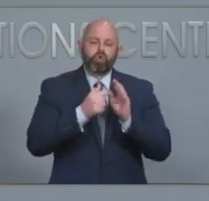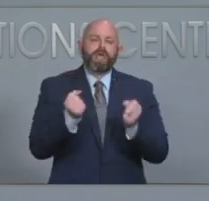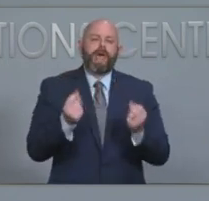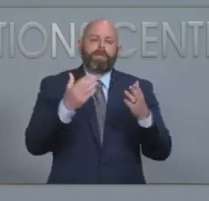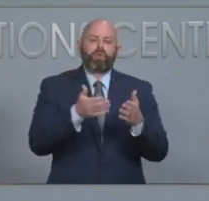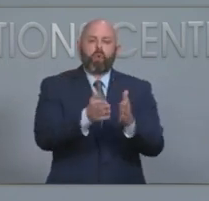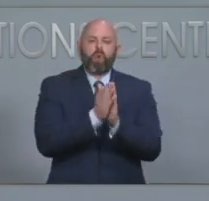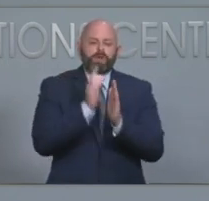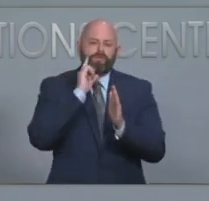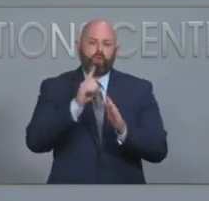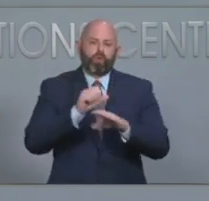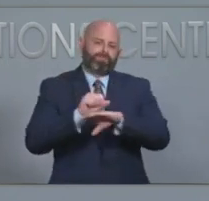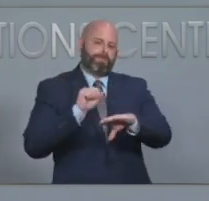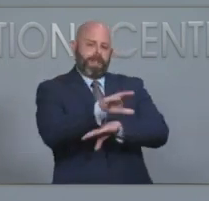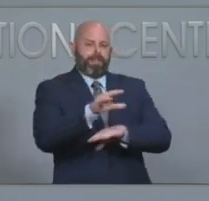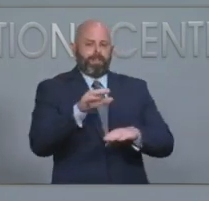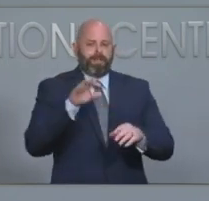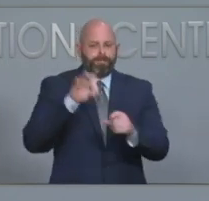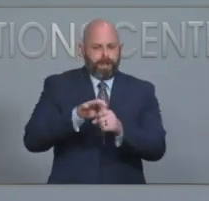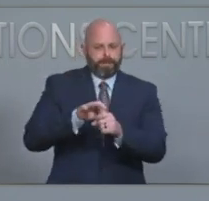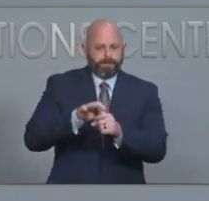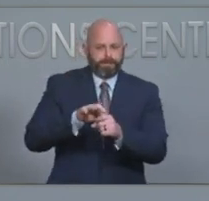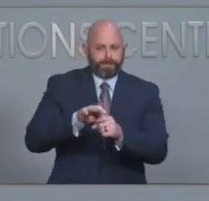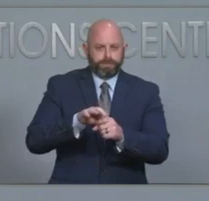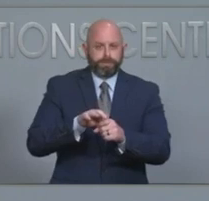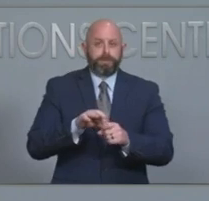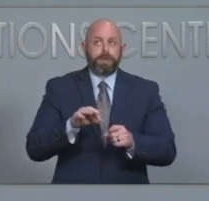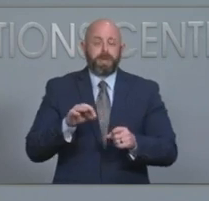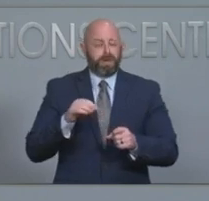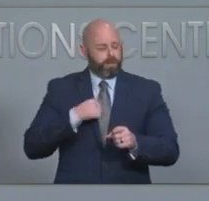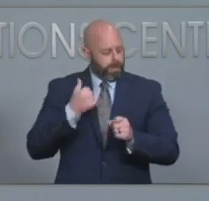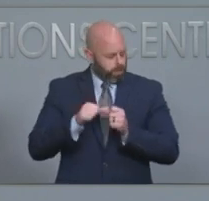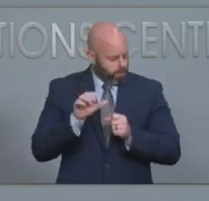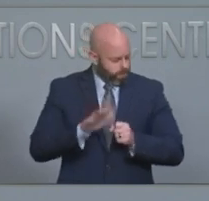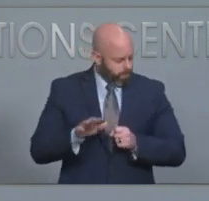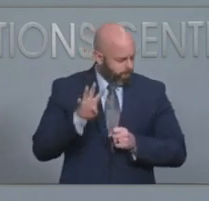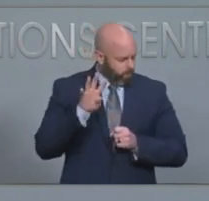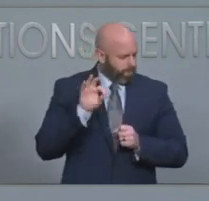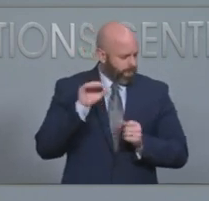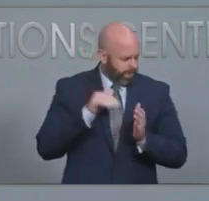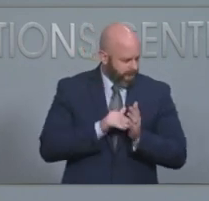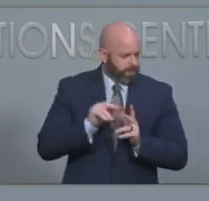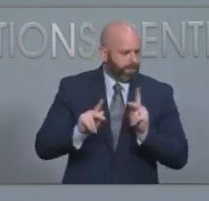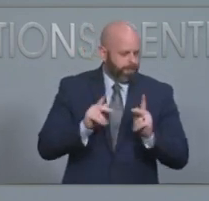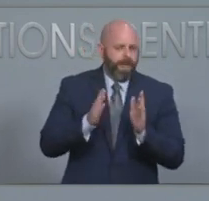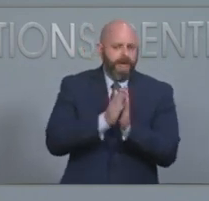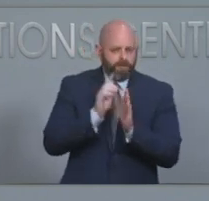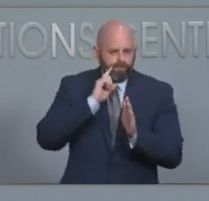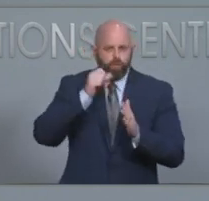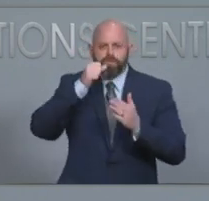we have received, which, as I recall, was around 49,000 requests, and we've